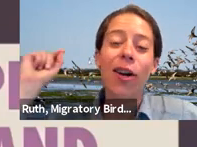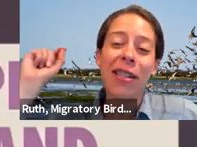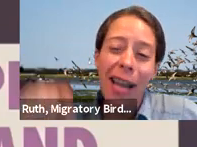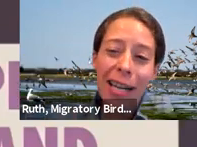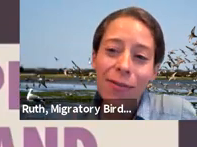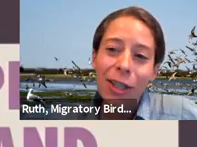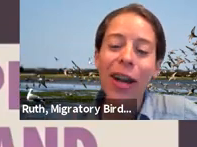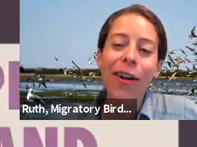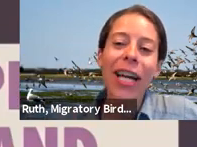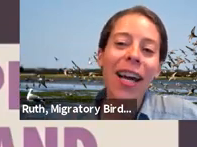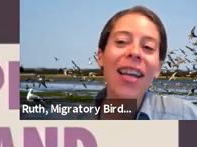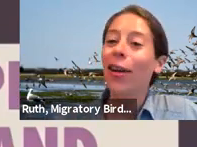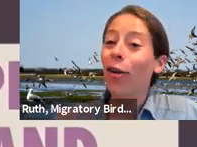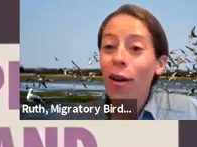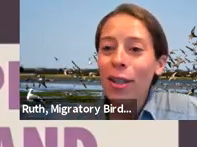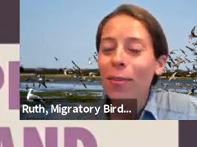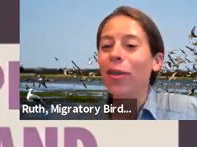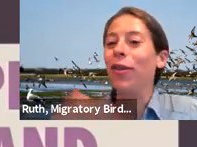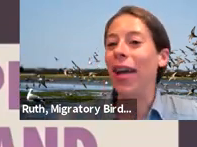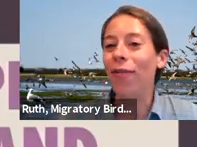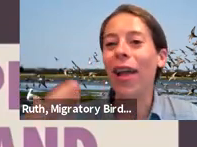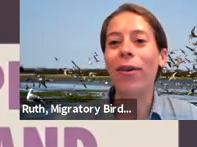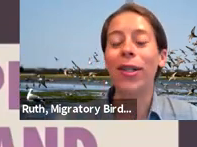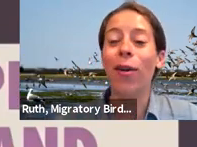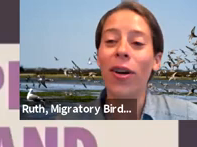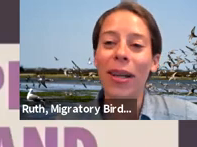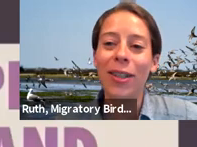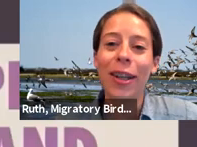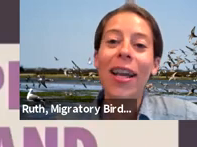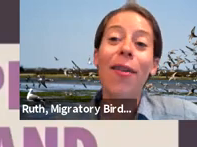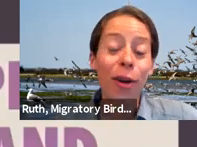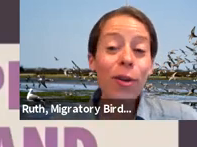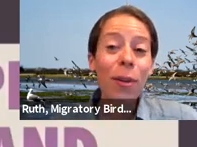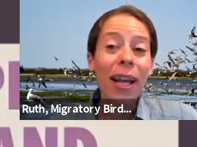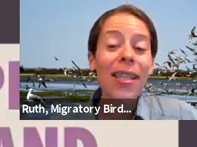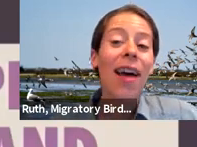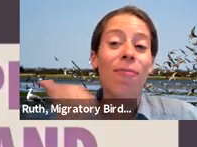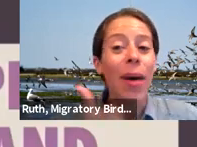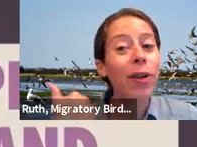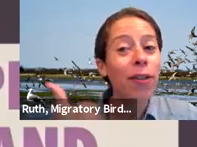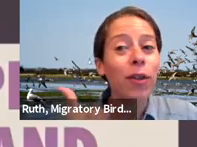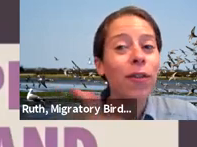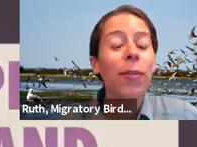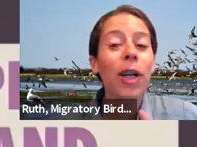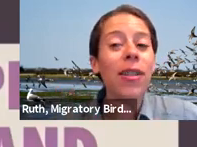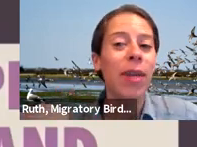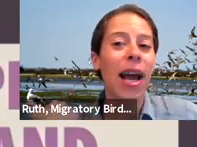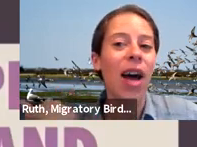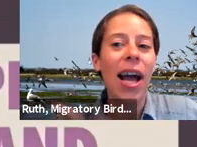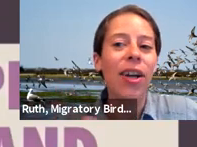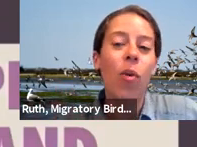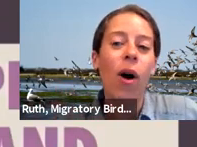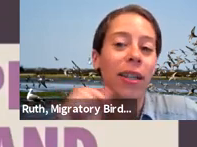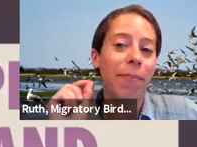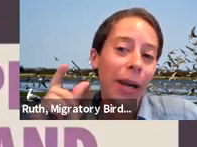of plants that are native to your area that are also beautiful, have flowers, are ornamental. Those plants have better food for birds, they